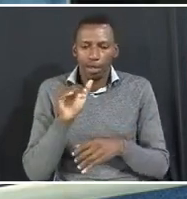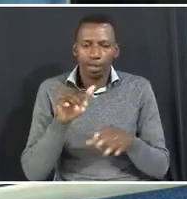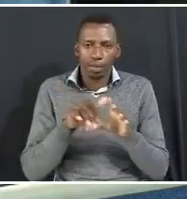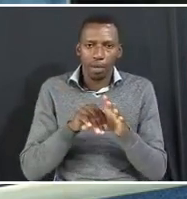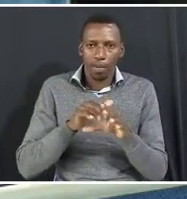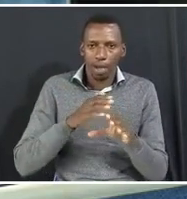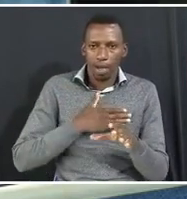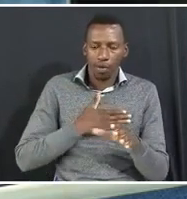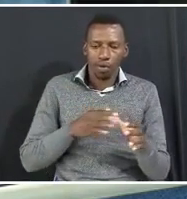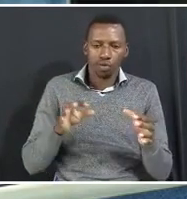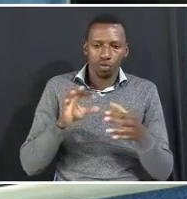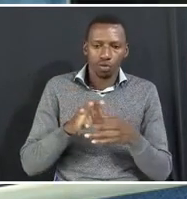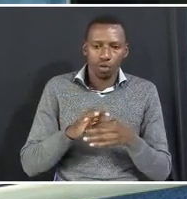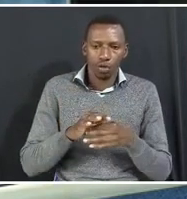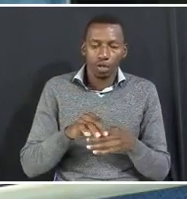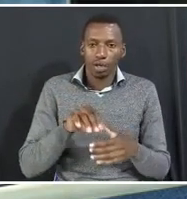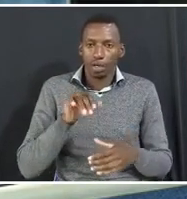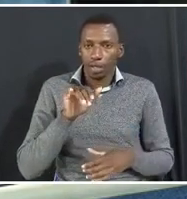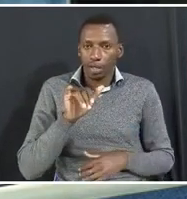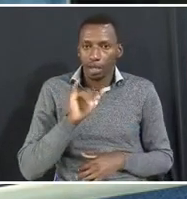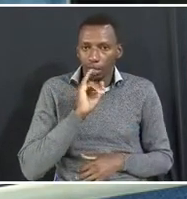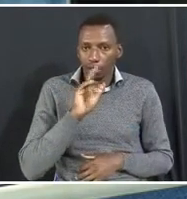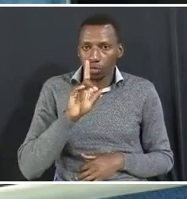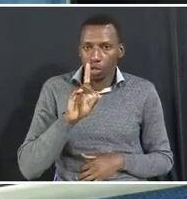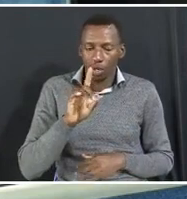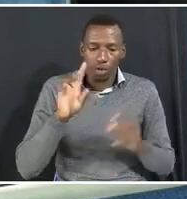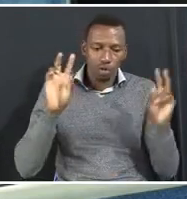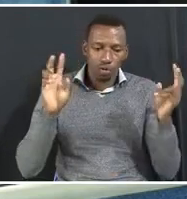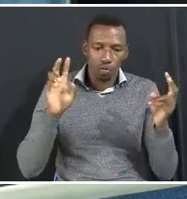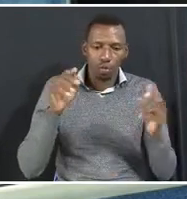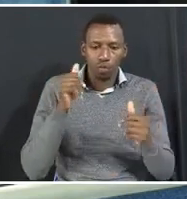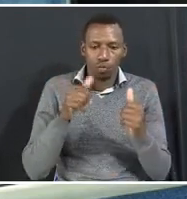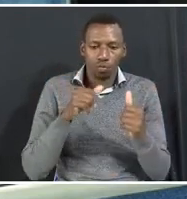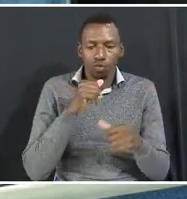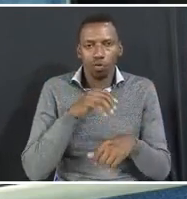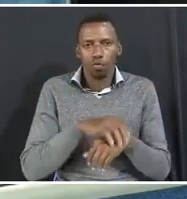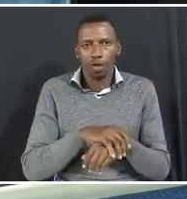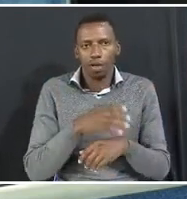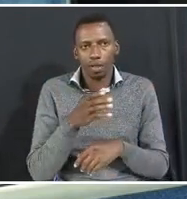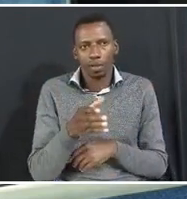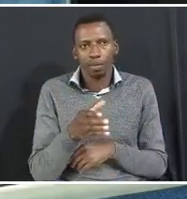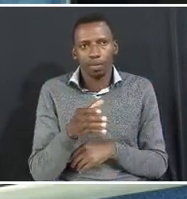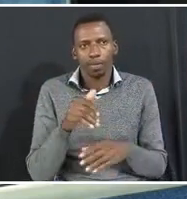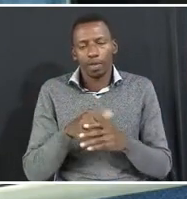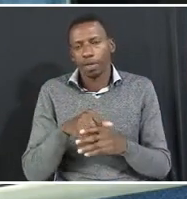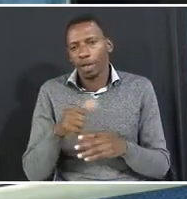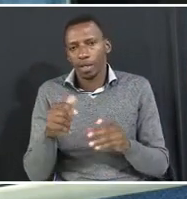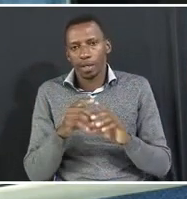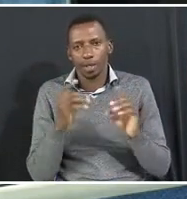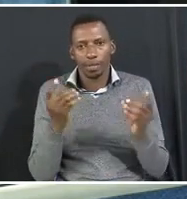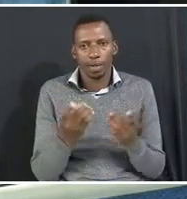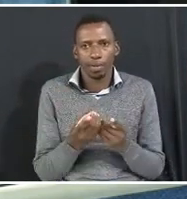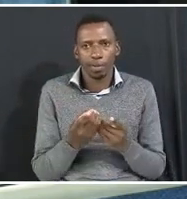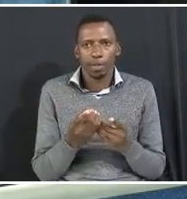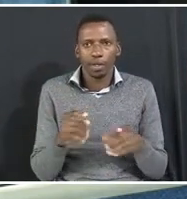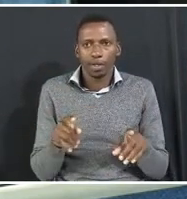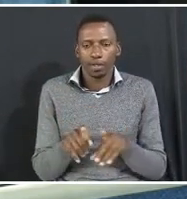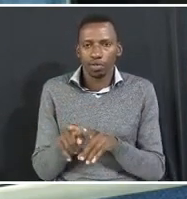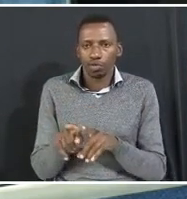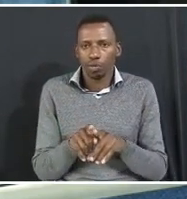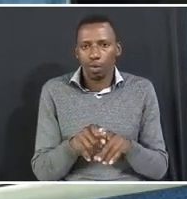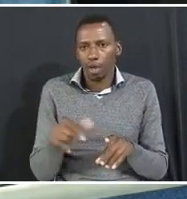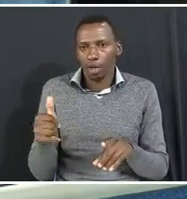join. So those that will be one of the aspects that we look at that we may not find in the other departments. But like, just like the other